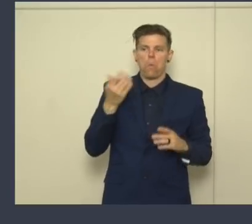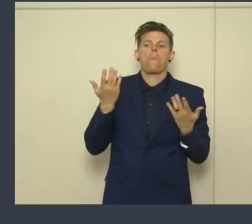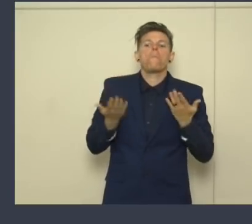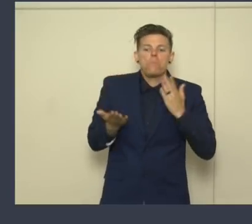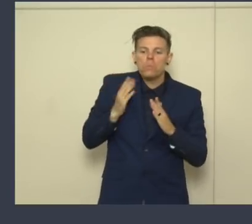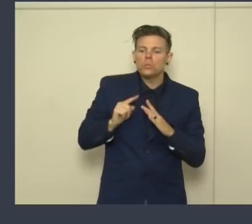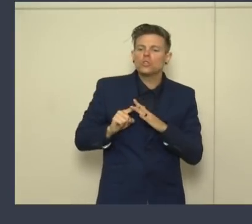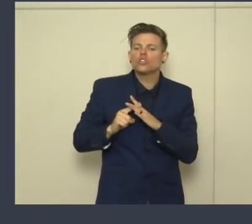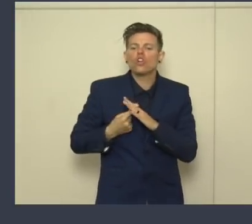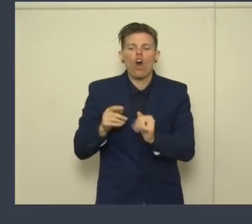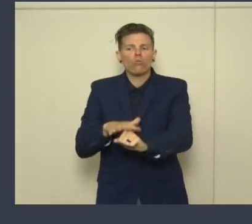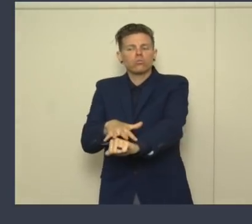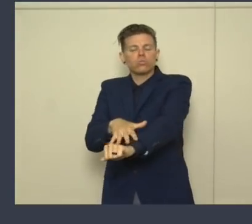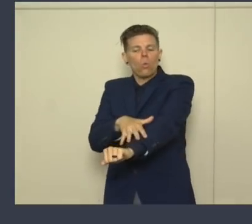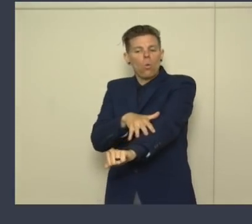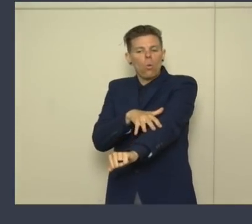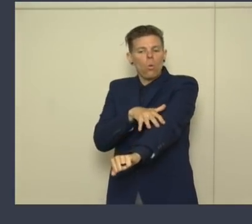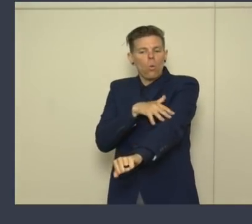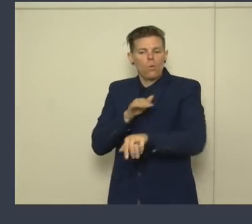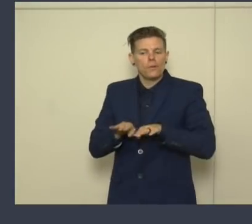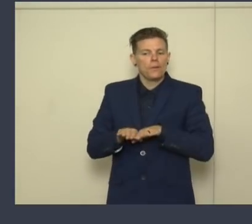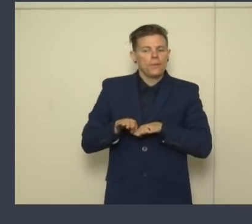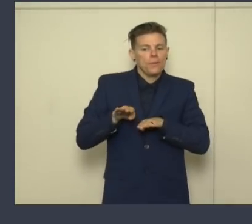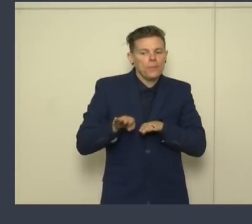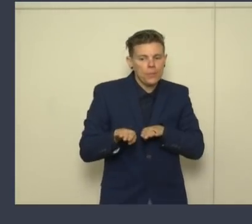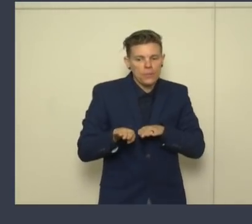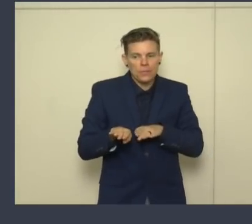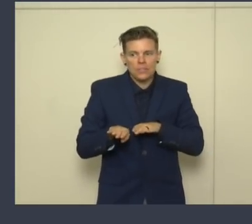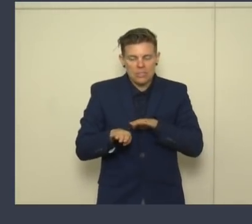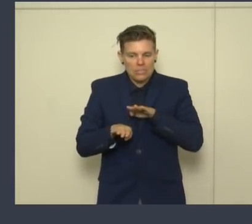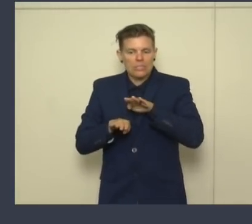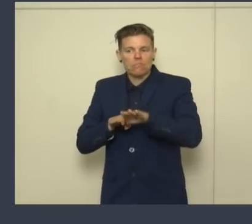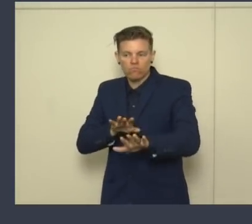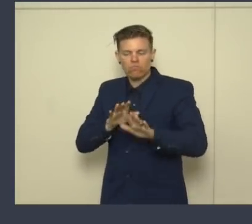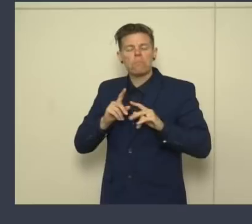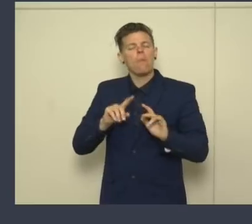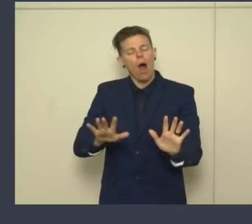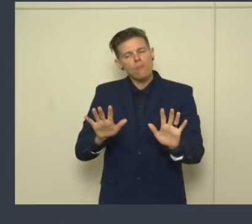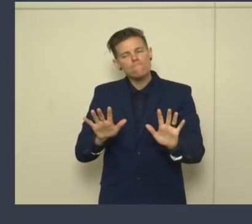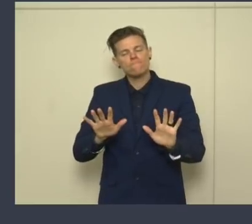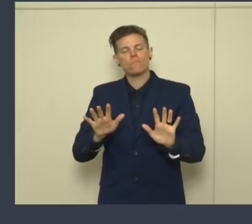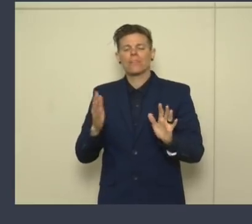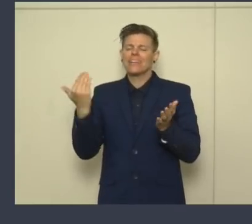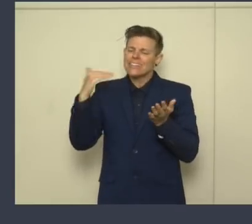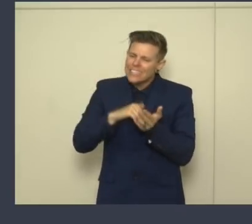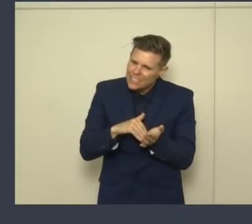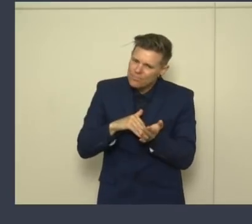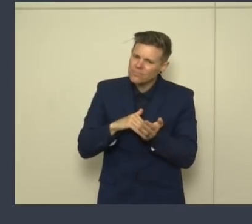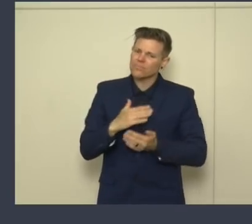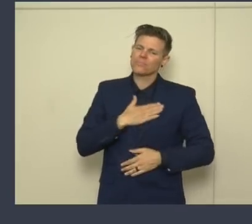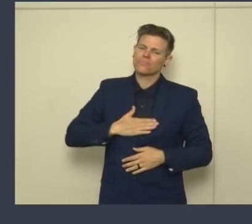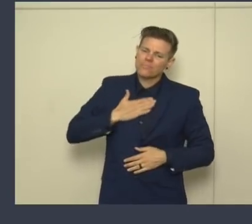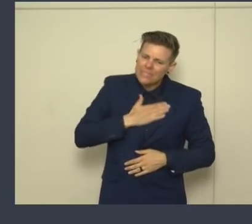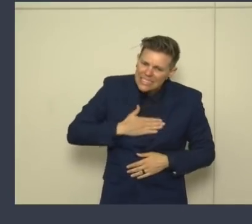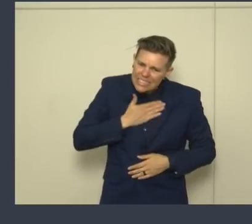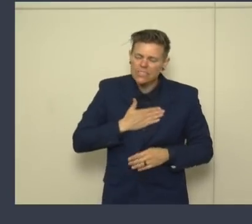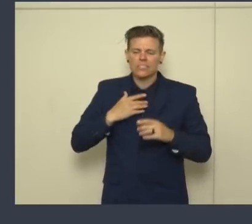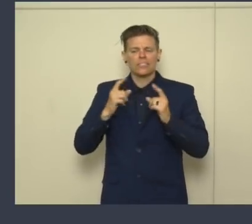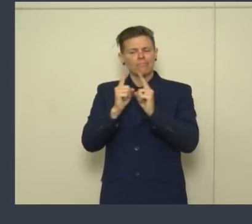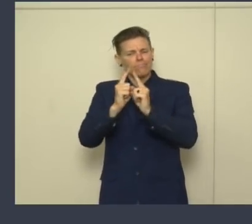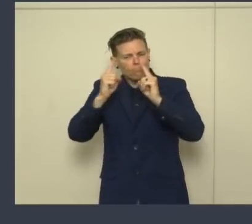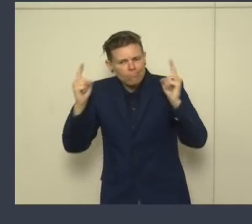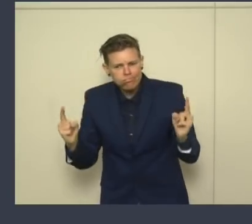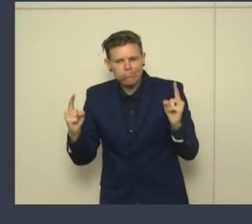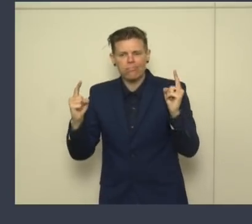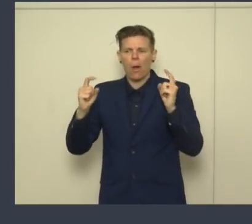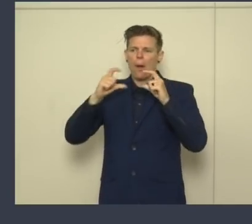the governor and Dr. Grace make, that the more we can wear masks, the more that we practice social distancing and all of the requirements to drive those case